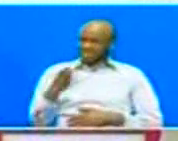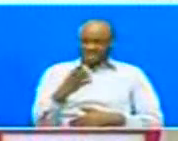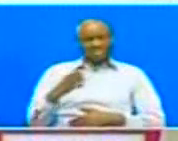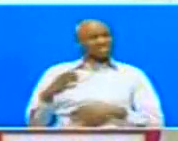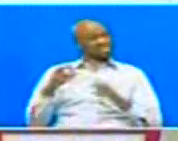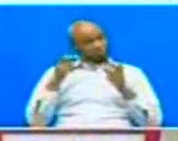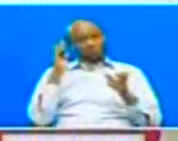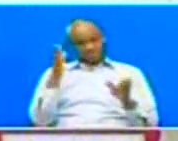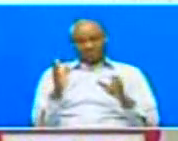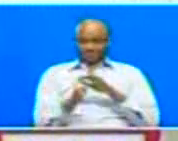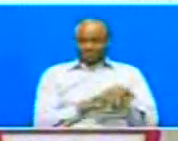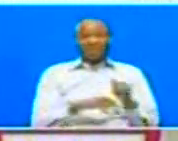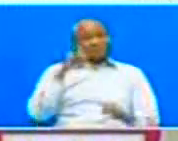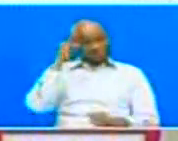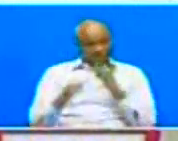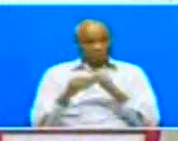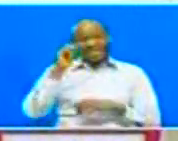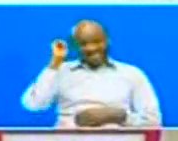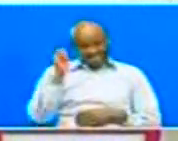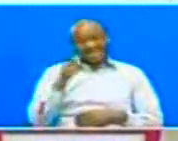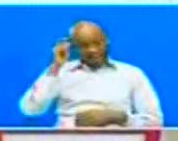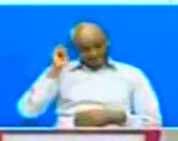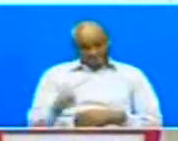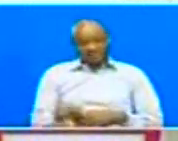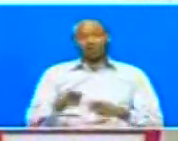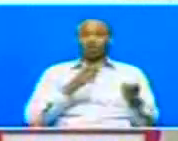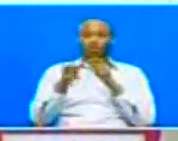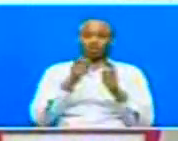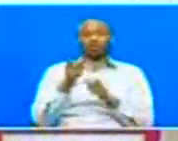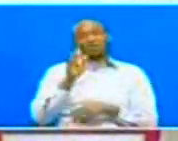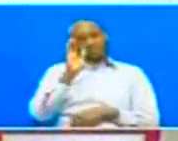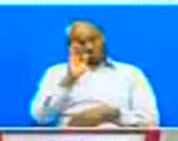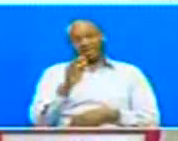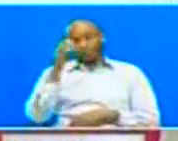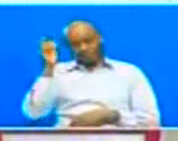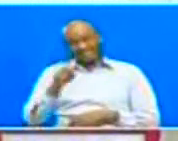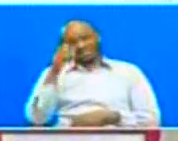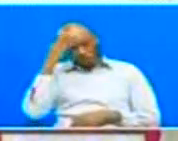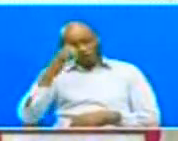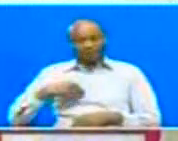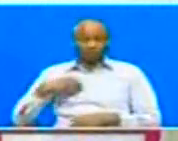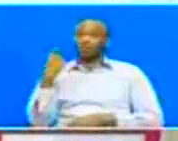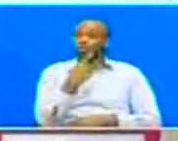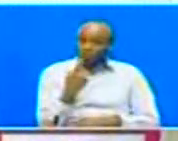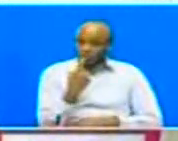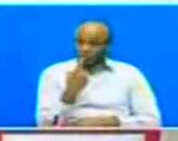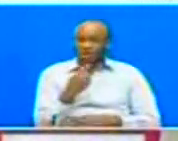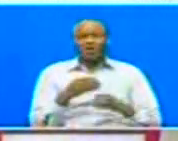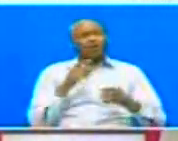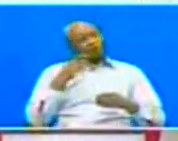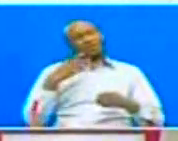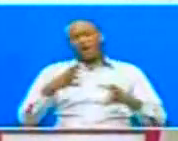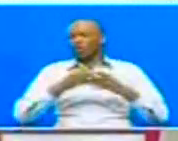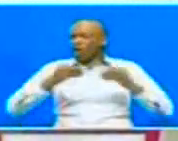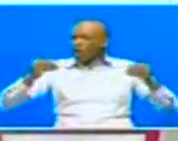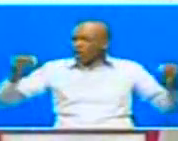But lastly, I think Kenya needs to be on the driving seat of who is a refugee in Kenya. For the longest time, and I can